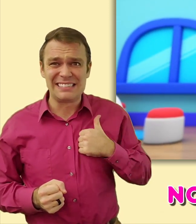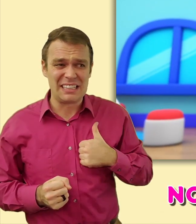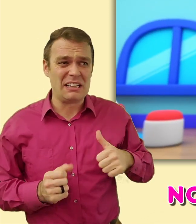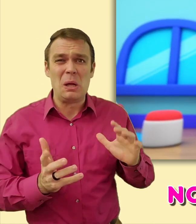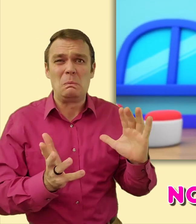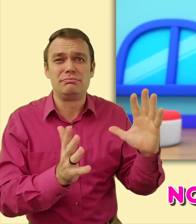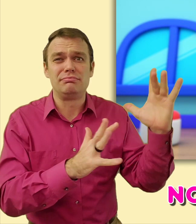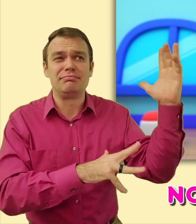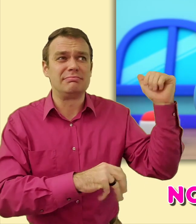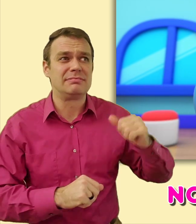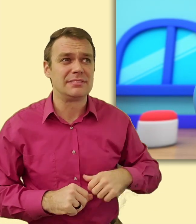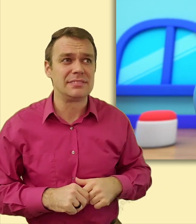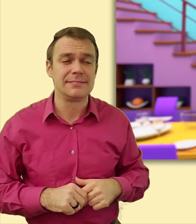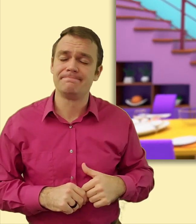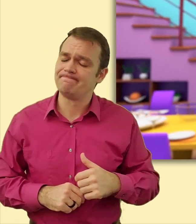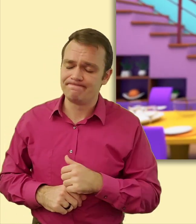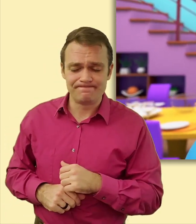the living room's a mess.